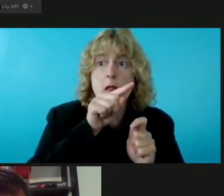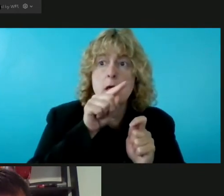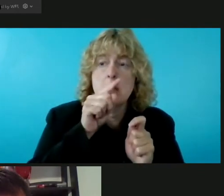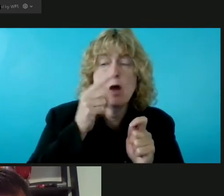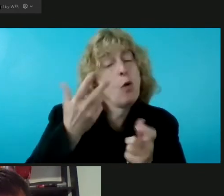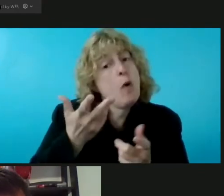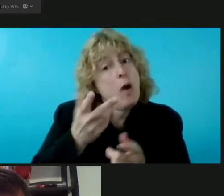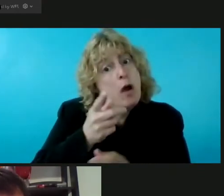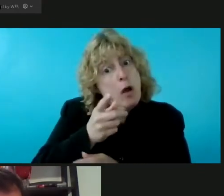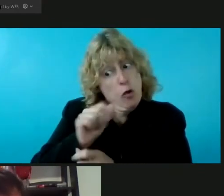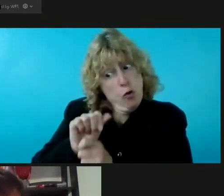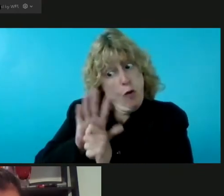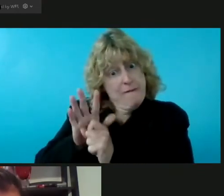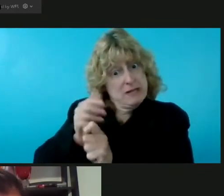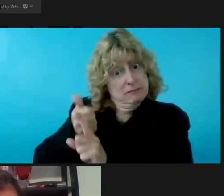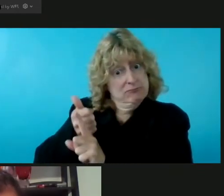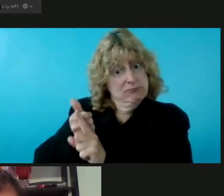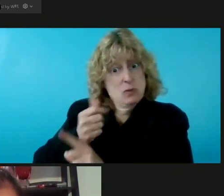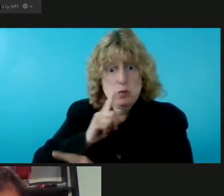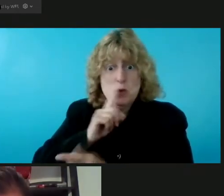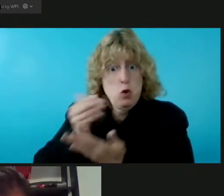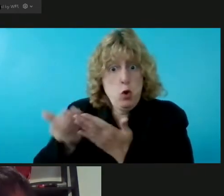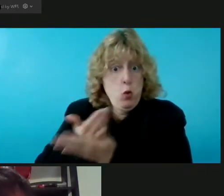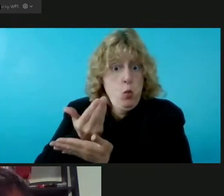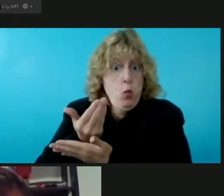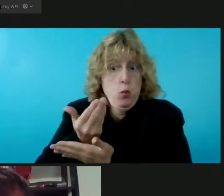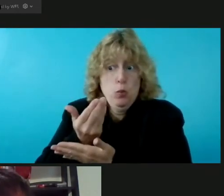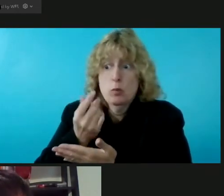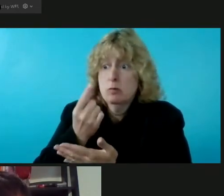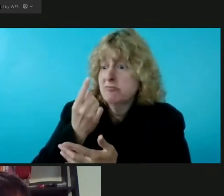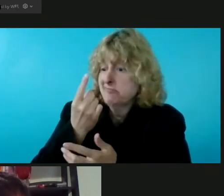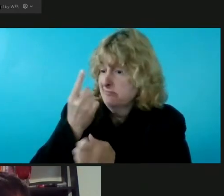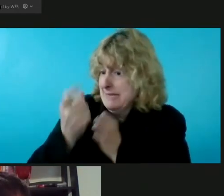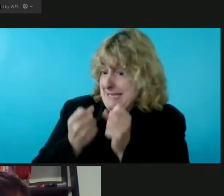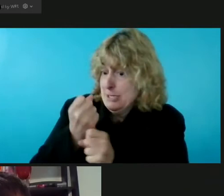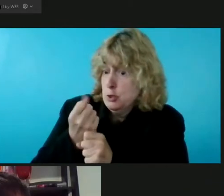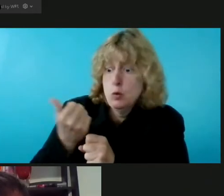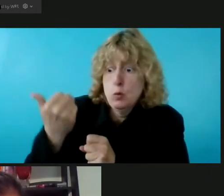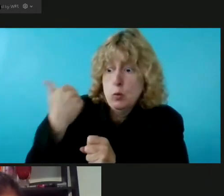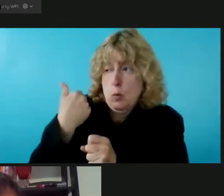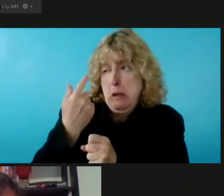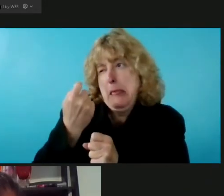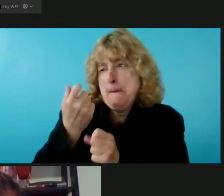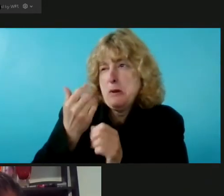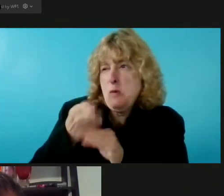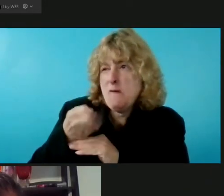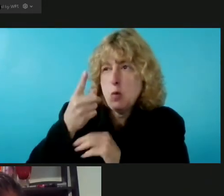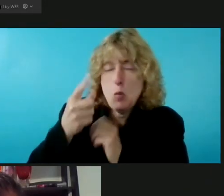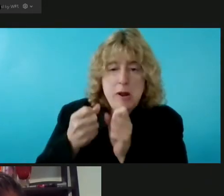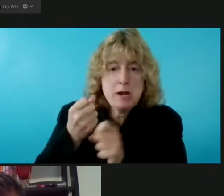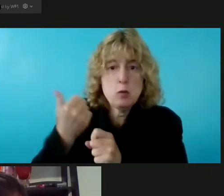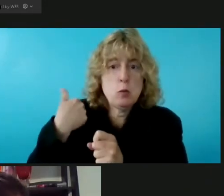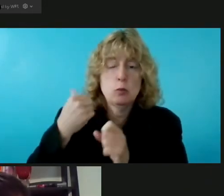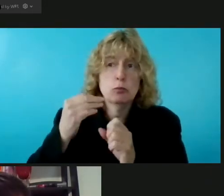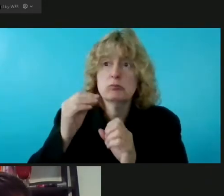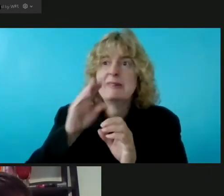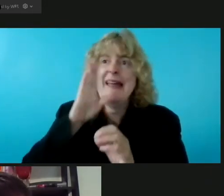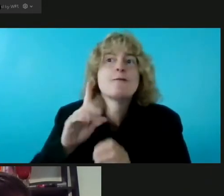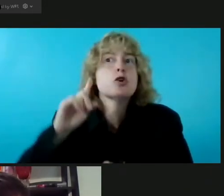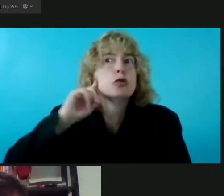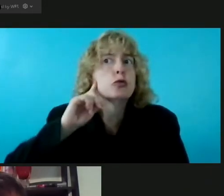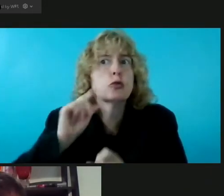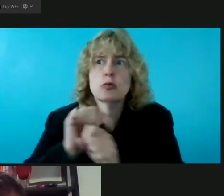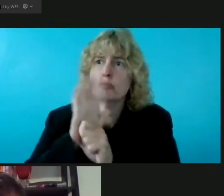right? A year ago, a little bit more than a year ago, there was no COVID. There were no COVID vaccines. And we've just